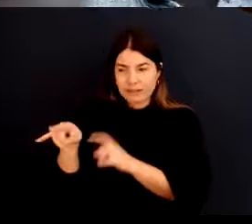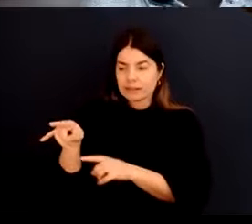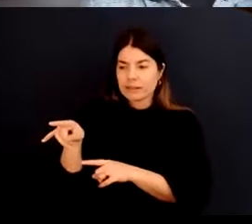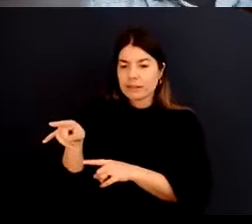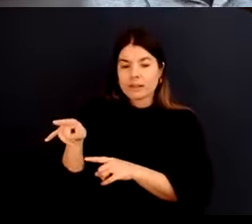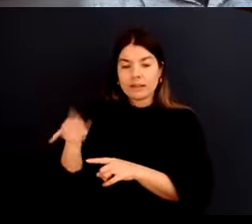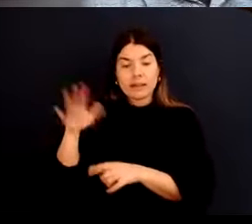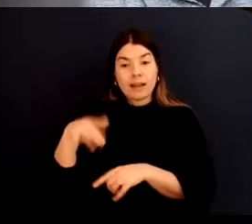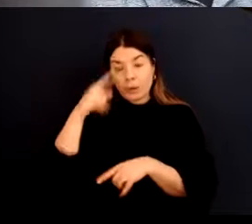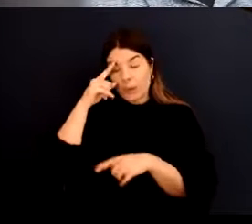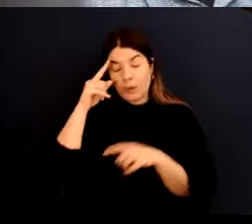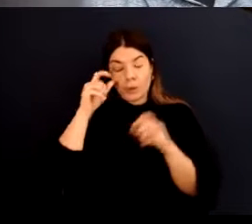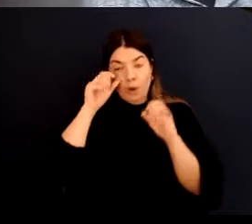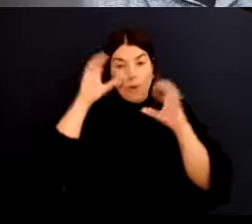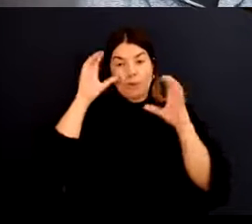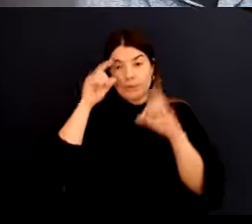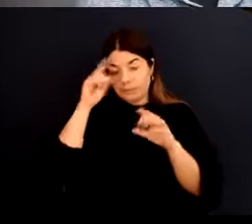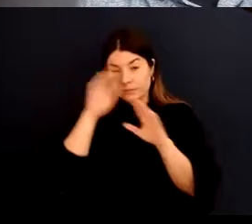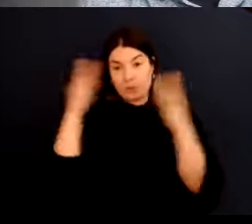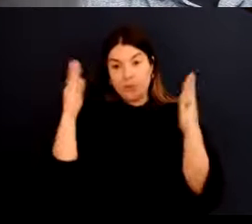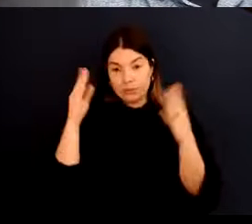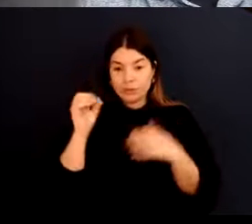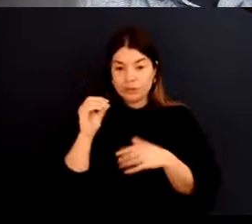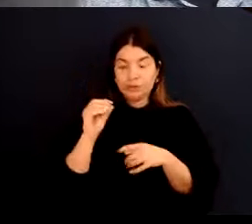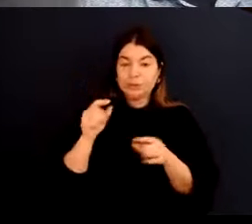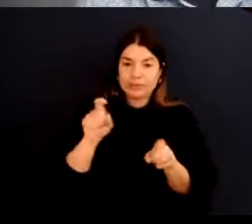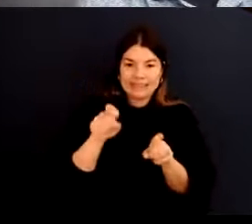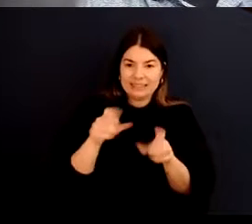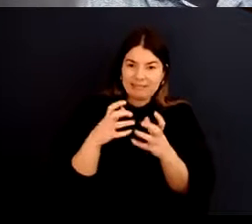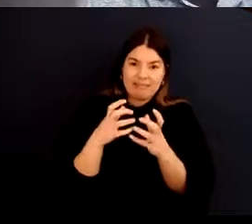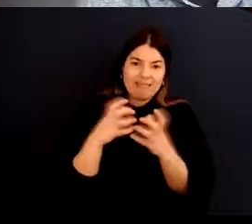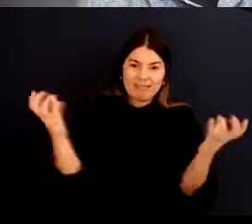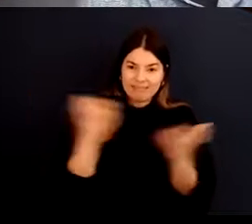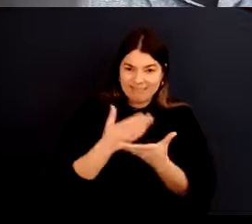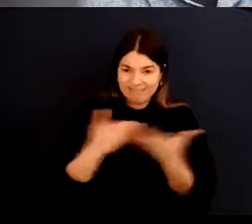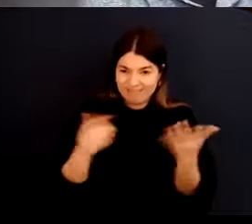an eye-opener. And there's a lot more that we need to do and must do.